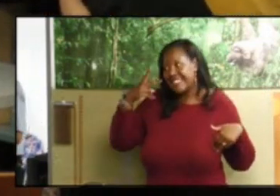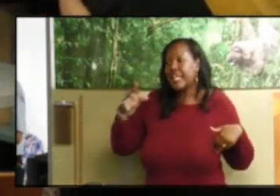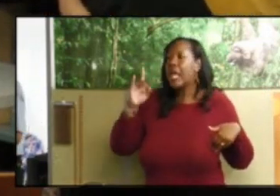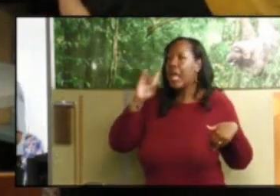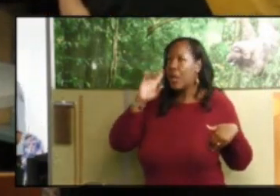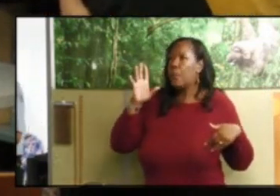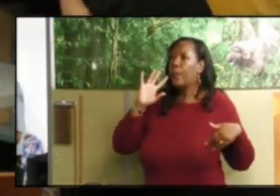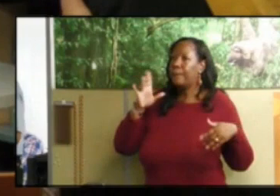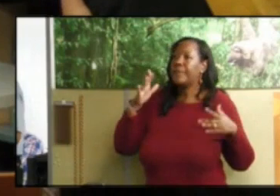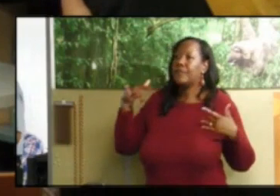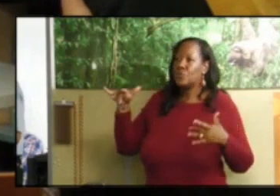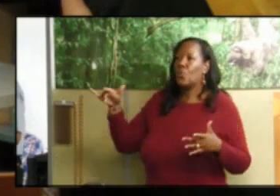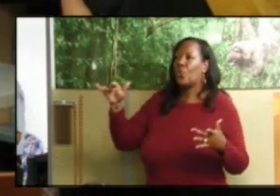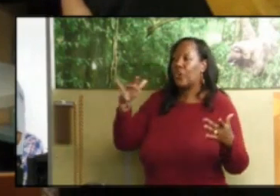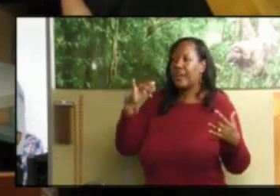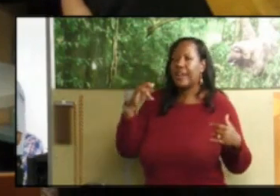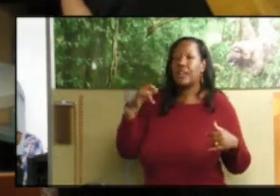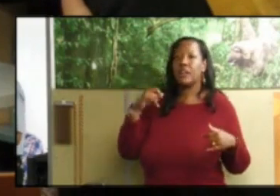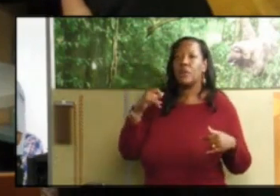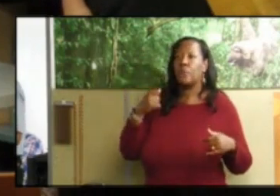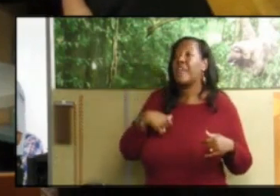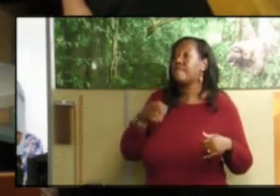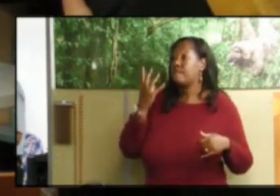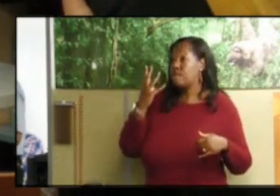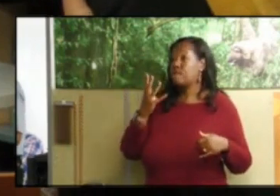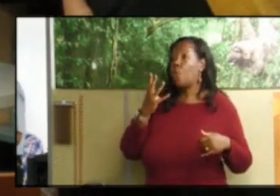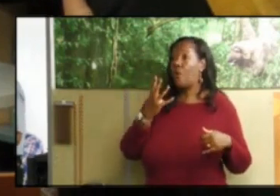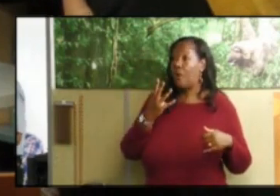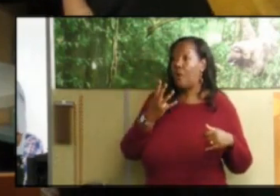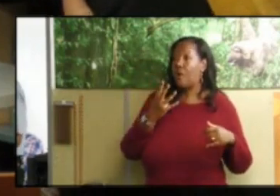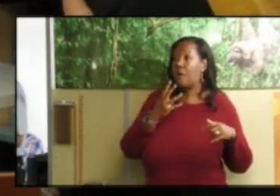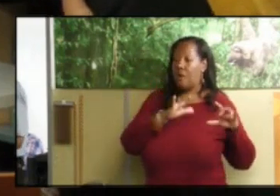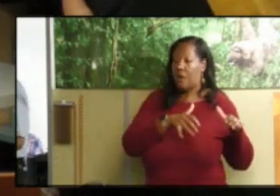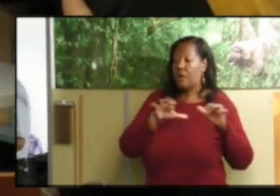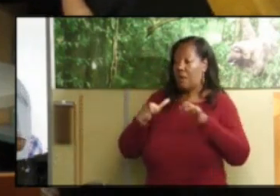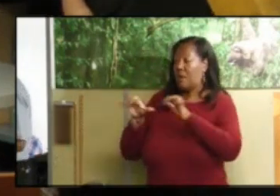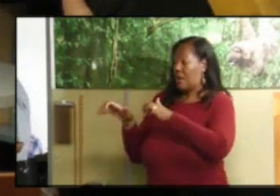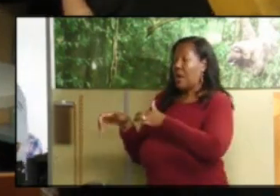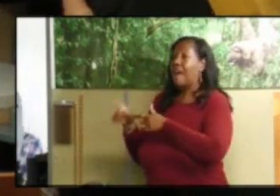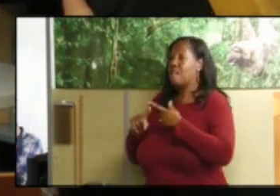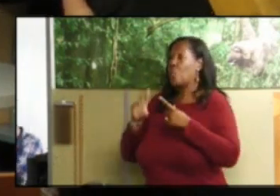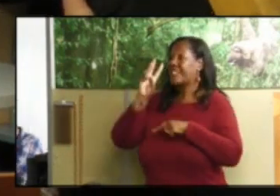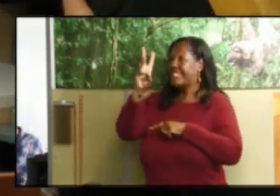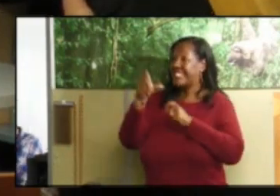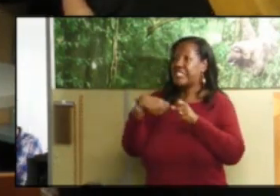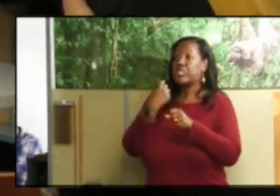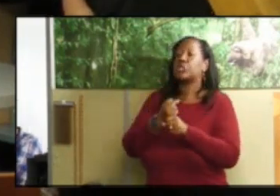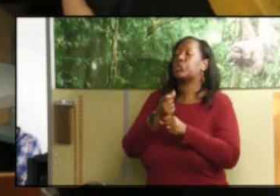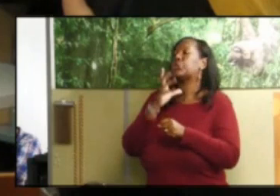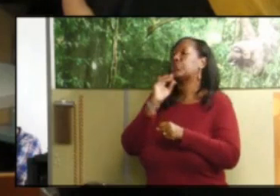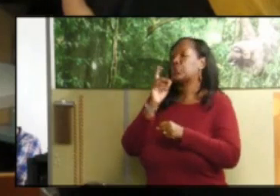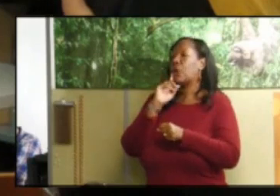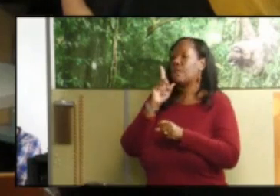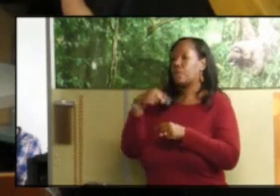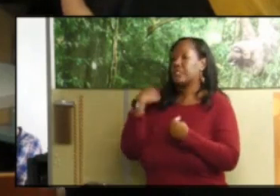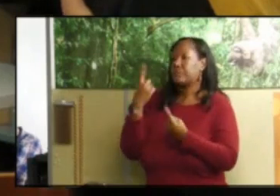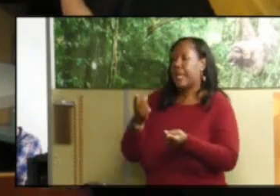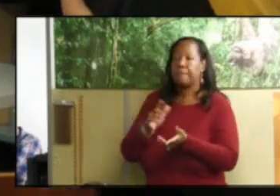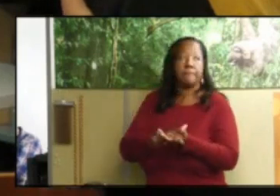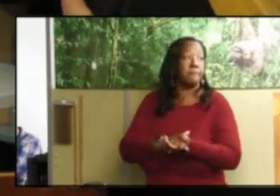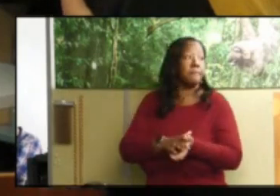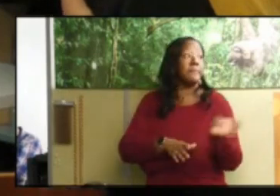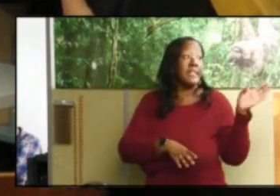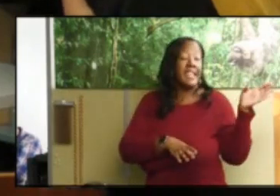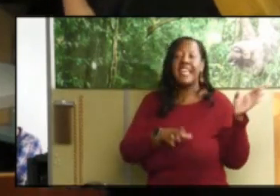road, all 4 copies, I want to say 6 years. Yeah. So it's going to be on the road for quite some time. From what I've heard, there's